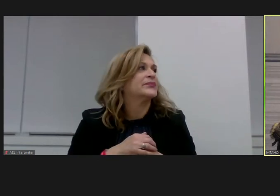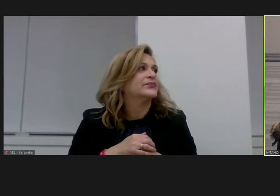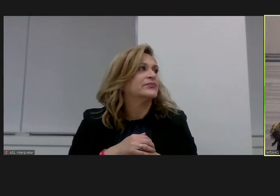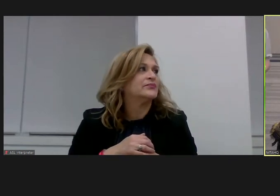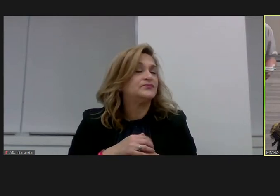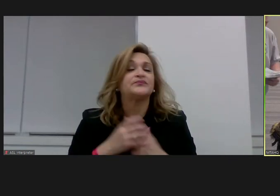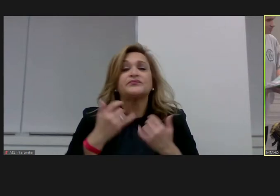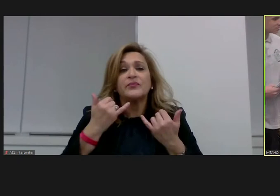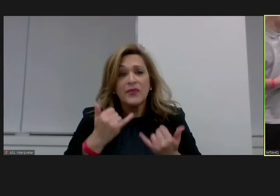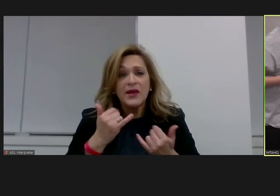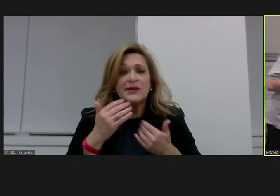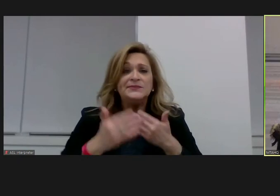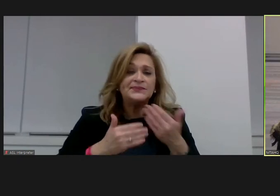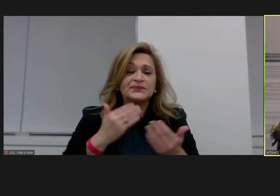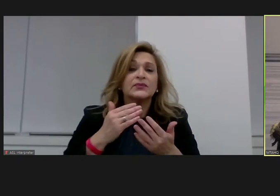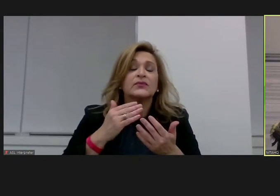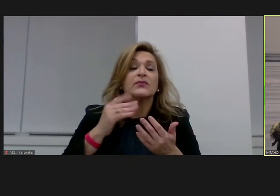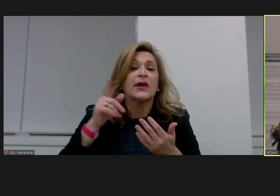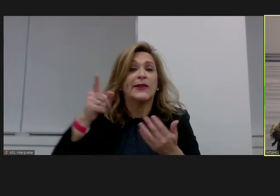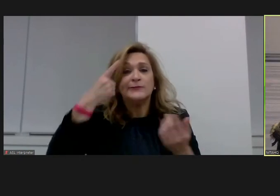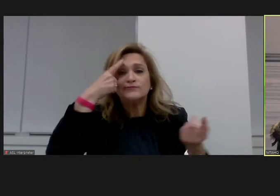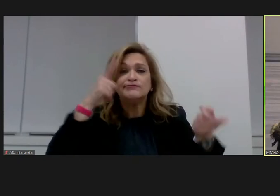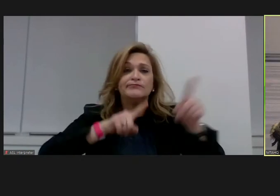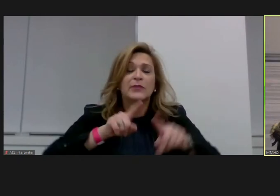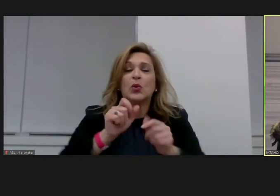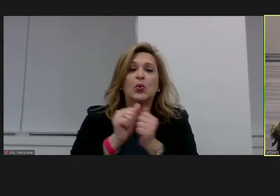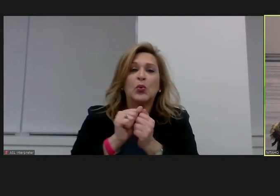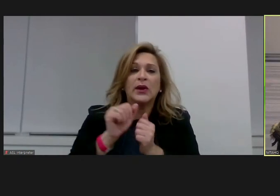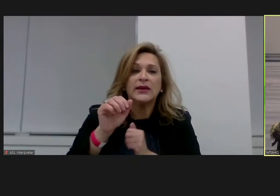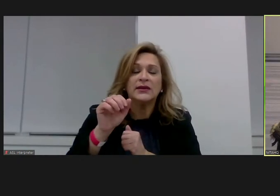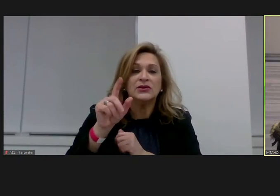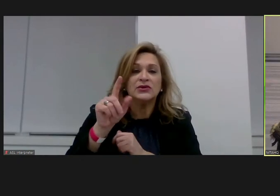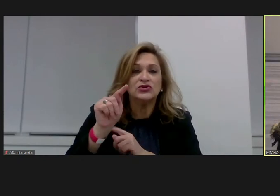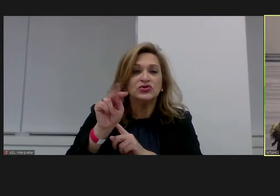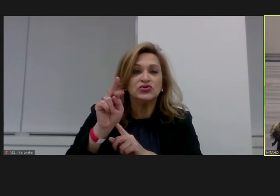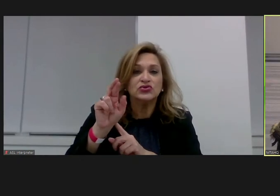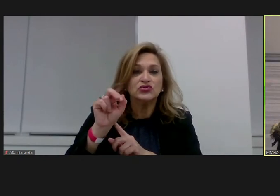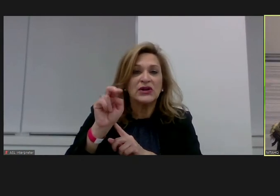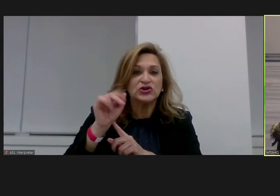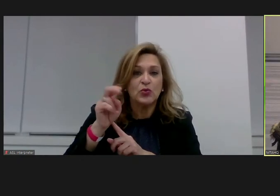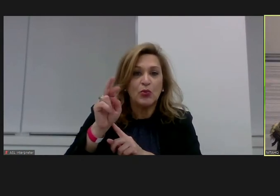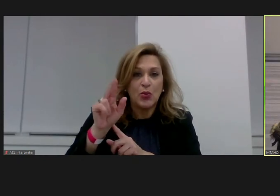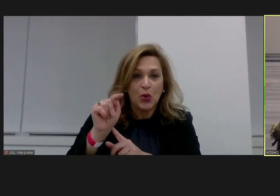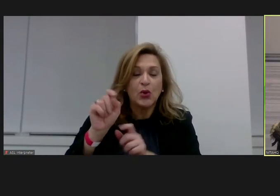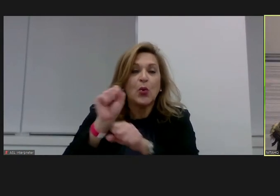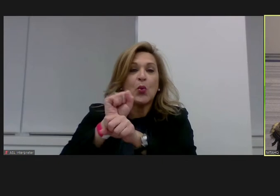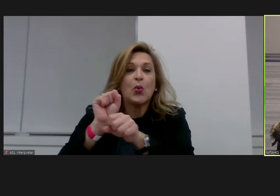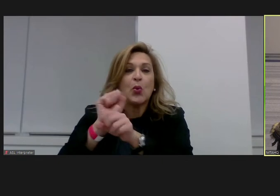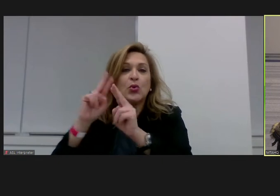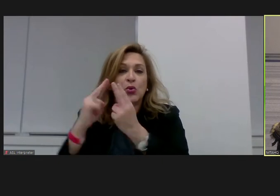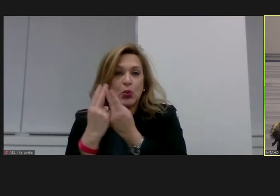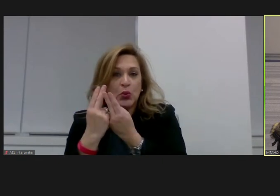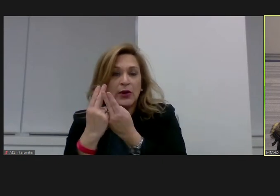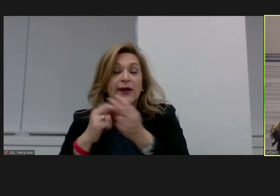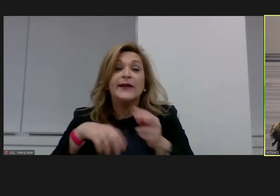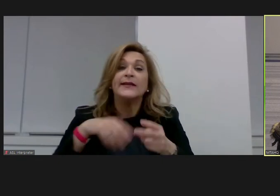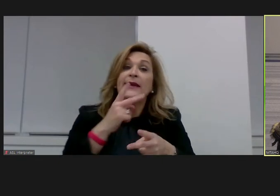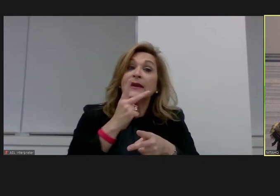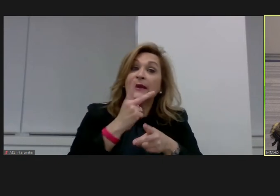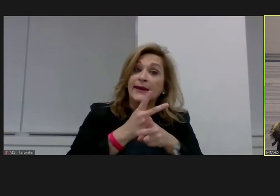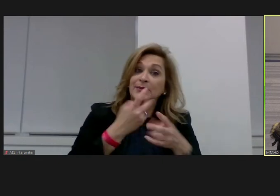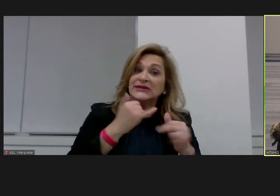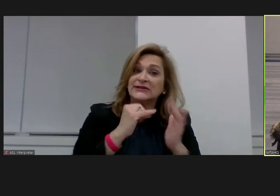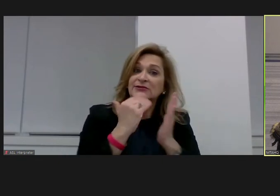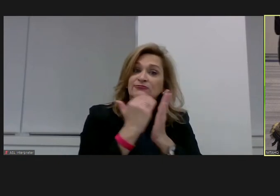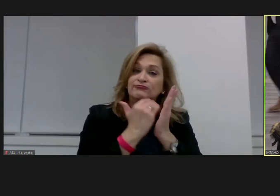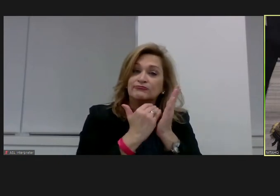the deal they struck with the MTA, I'm sorry, with the Transport Workers Union, is they're going to keep on the public payroll some